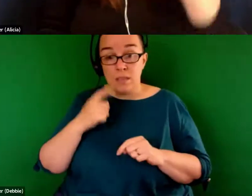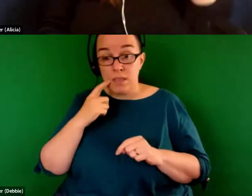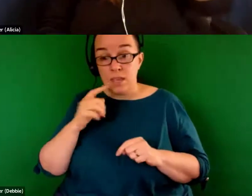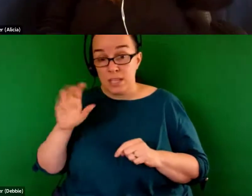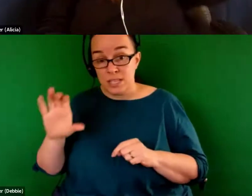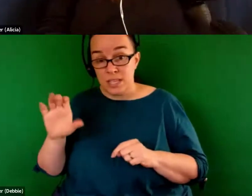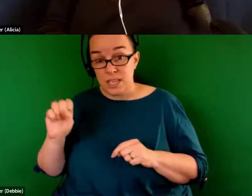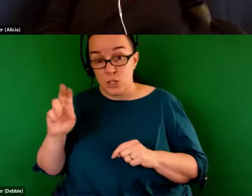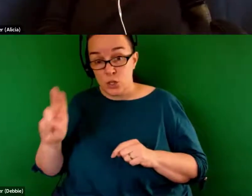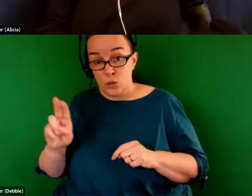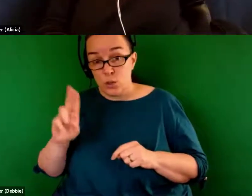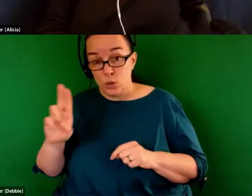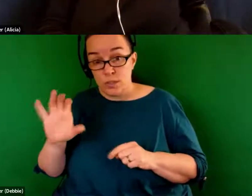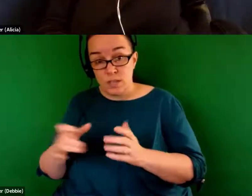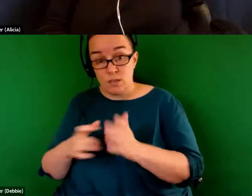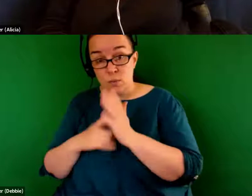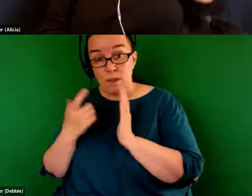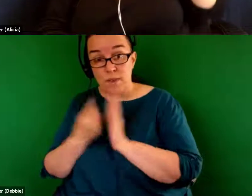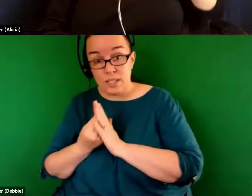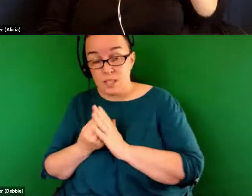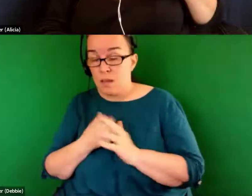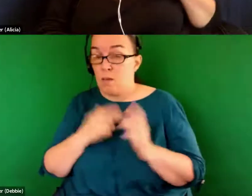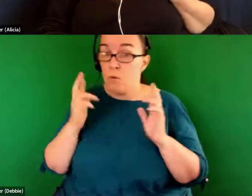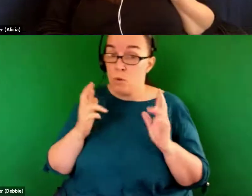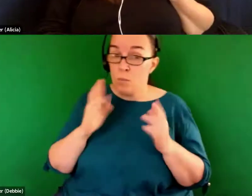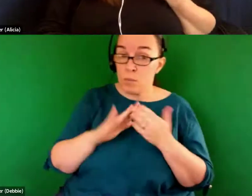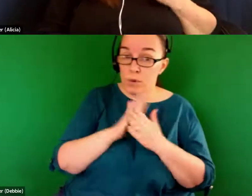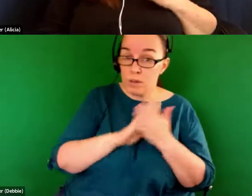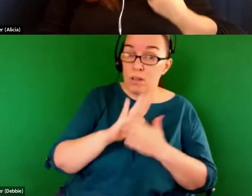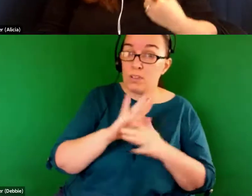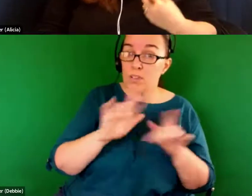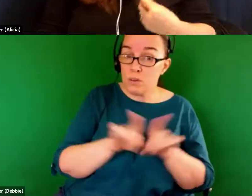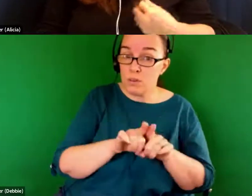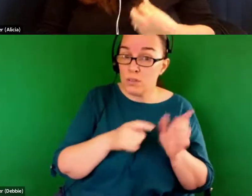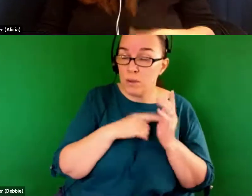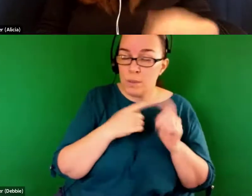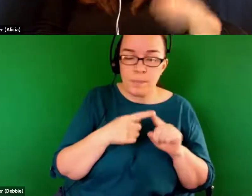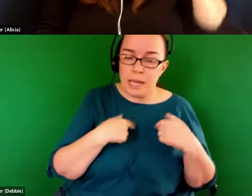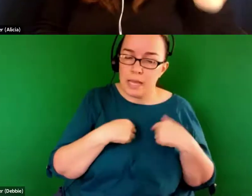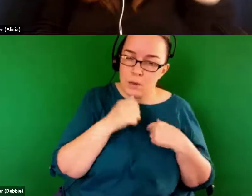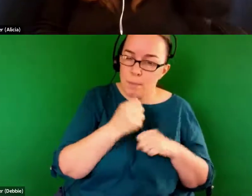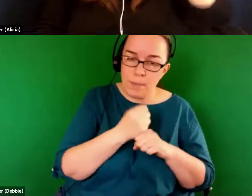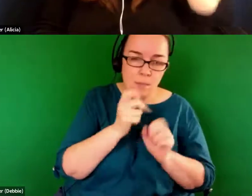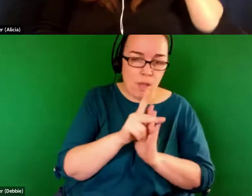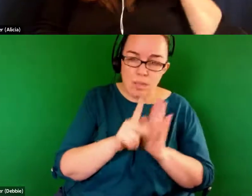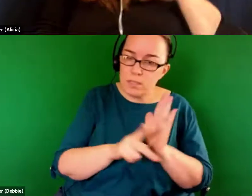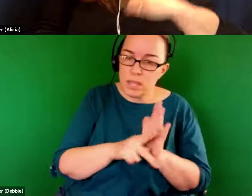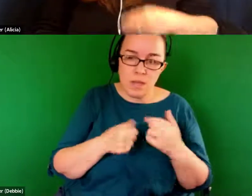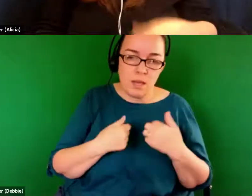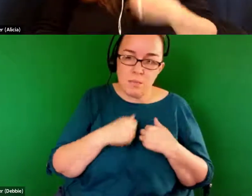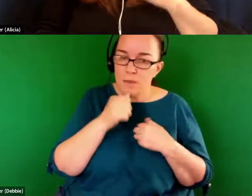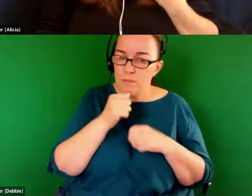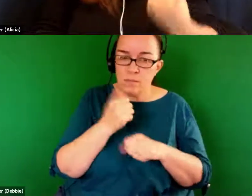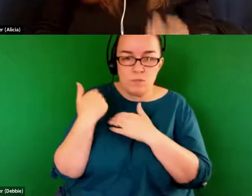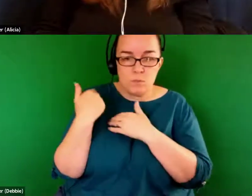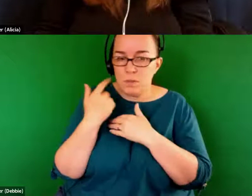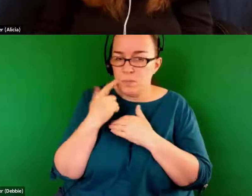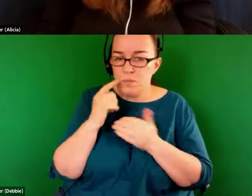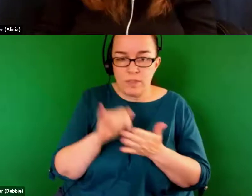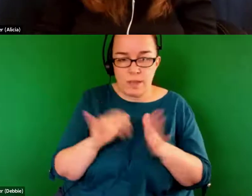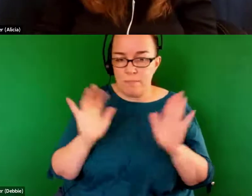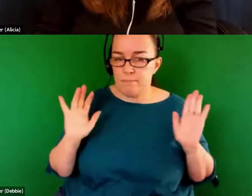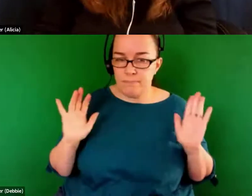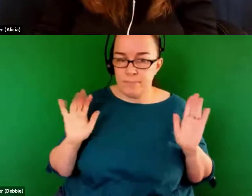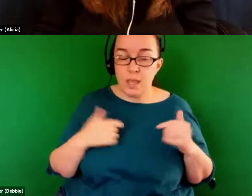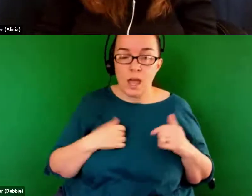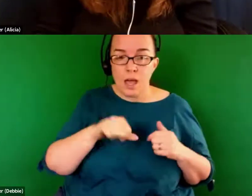colleges could also require it, but I'm not, I don't make policy. I'm not responsible for any of that. And I